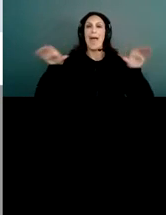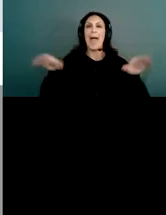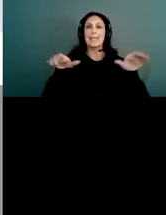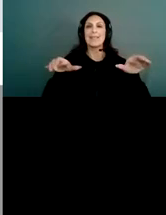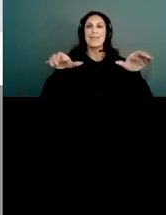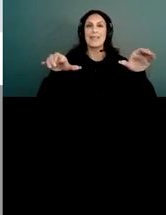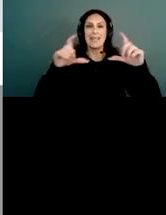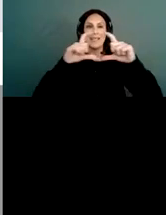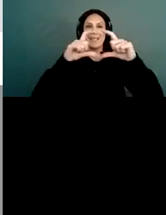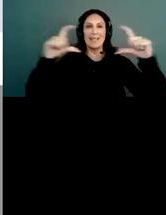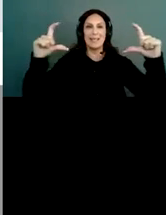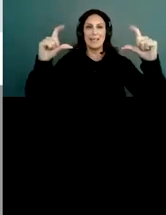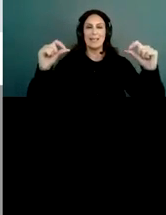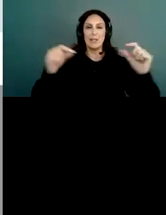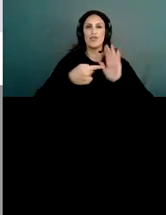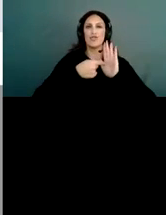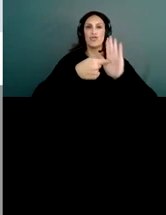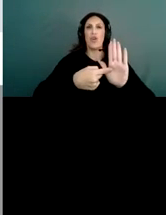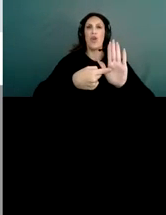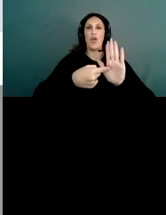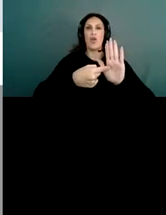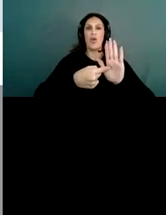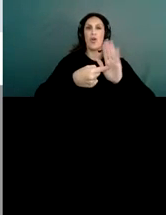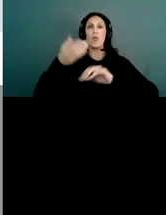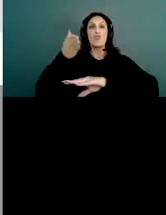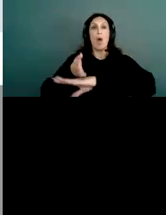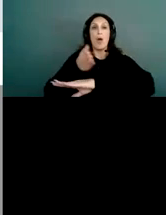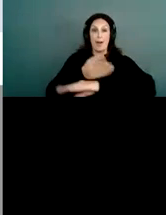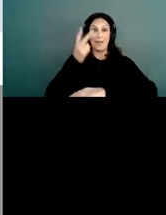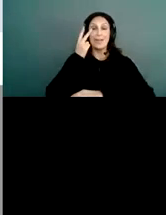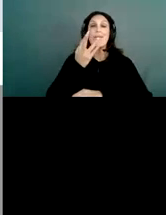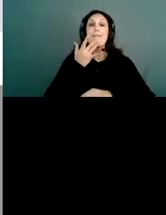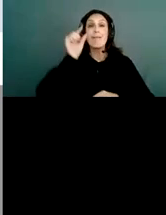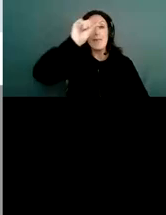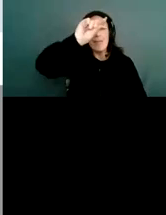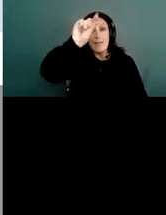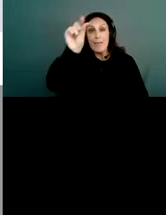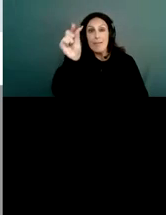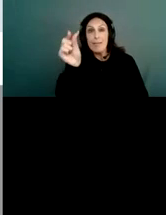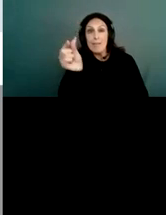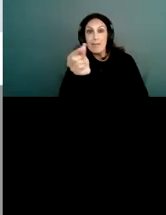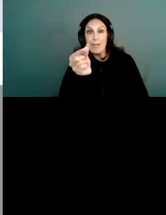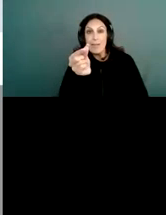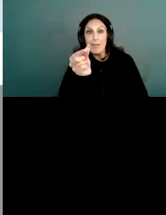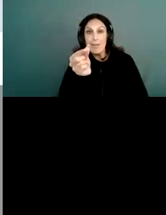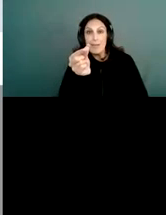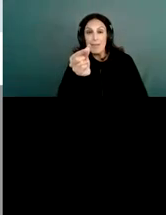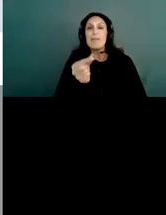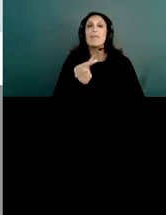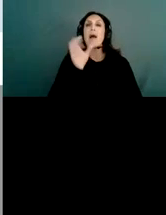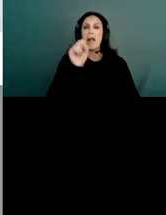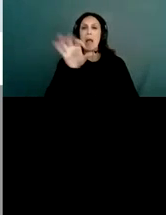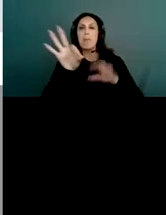it shows the progress here, where students are on each one of these, and they have a choice on which ones they would like to go ahead and work